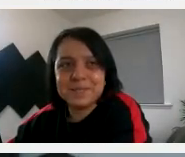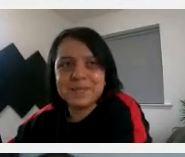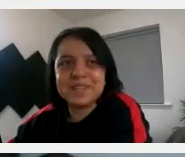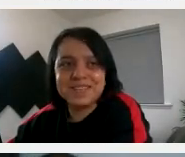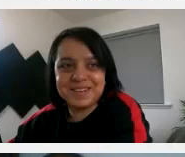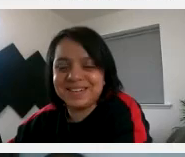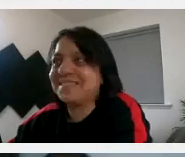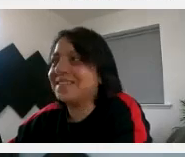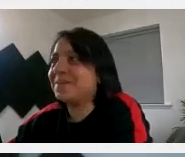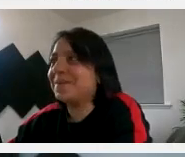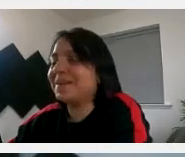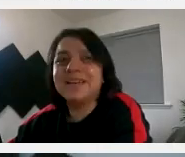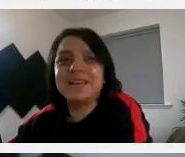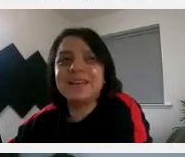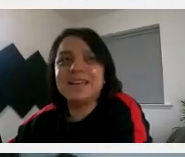Scottish. Scottish.